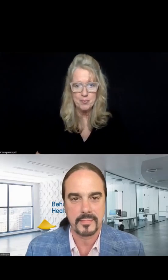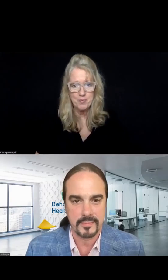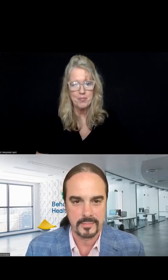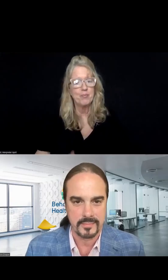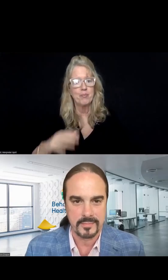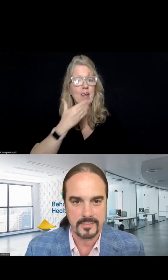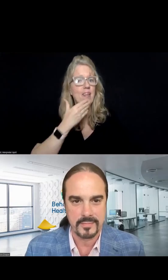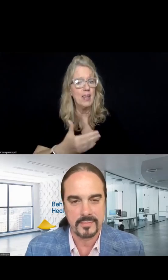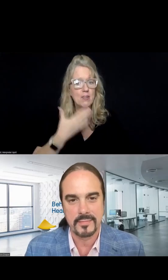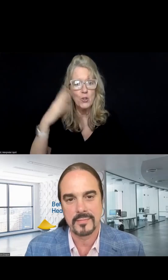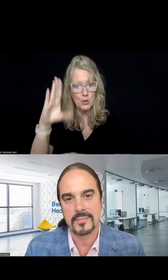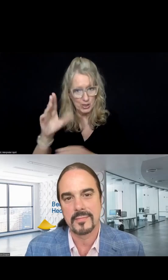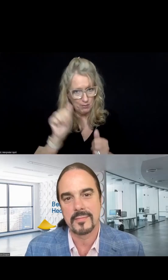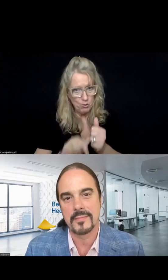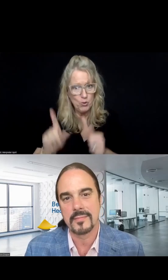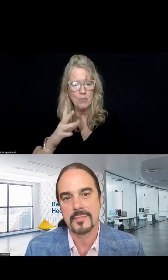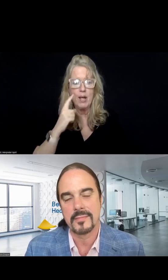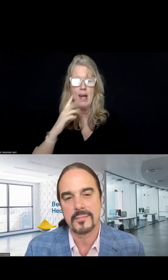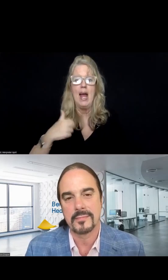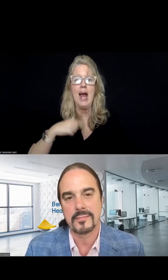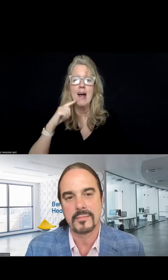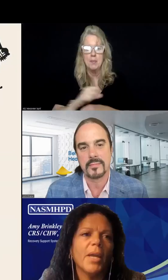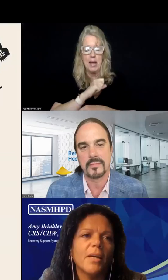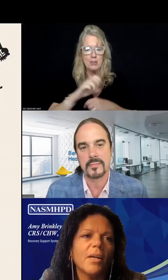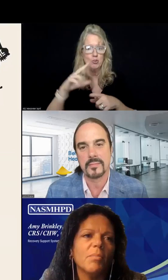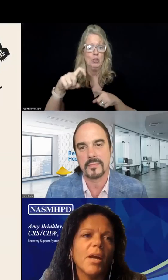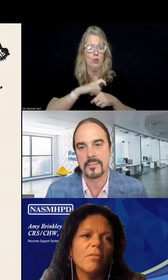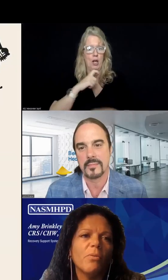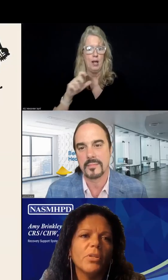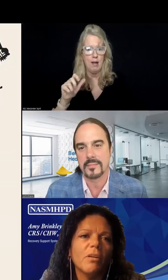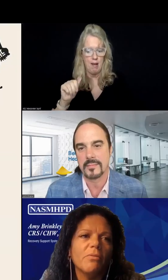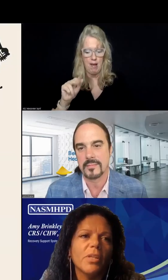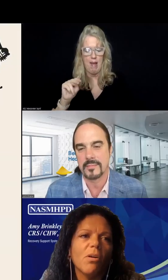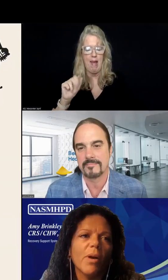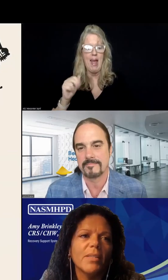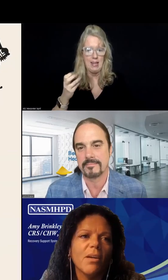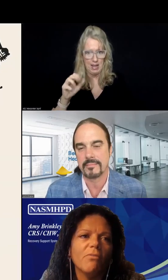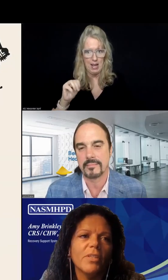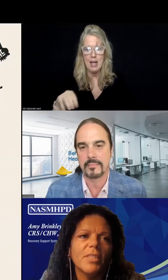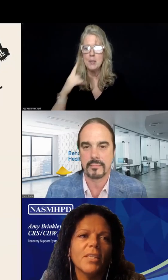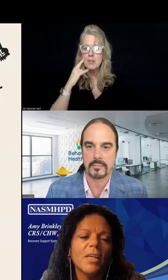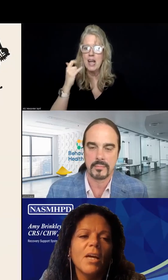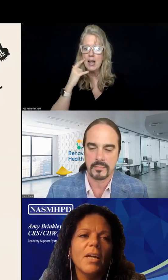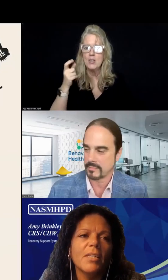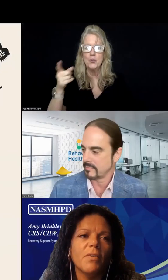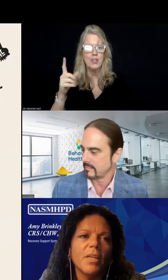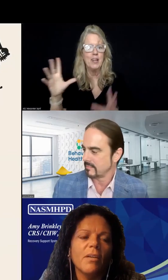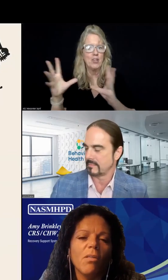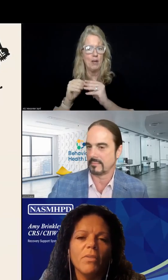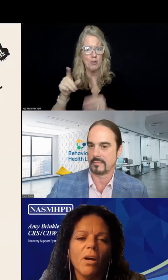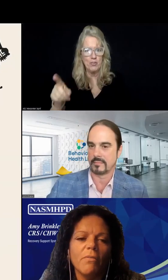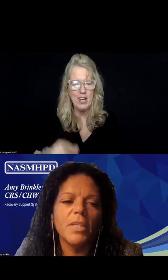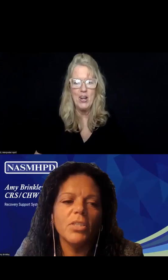Thank you. Good afternoon, everybody. I'm actually calling in today from Anaheim, California for the All Rise conference. And